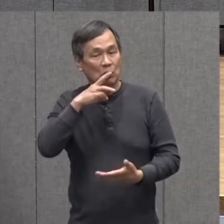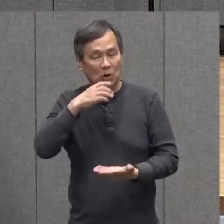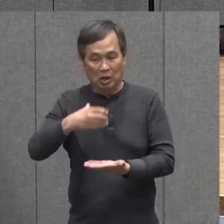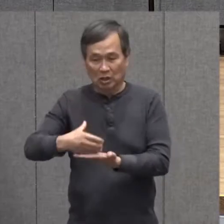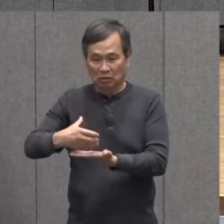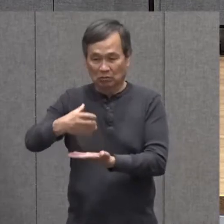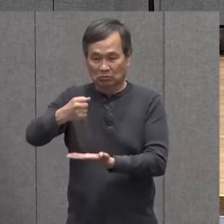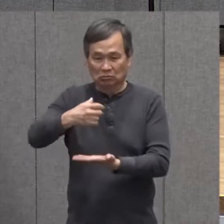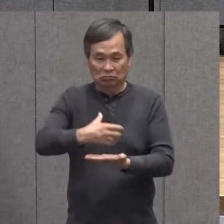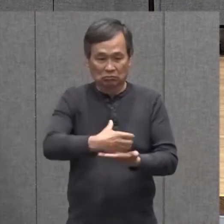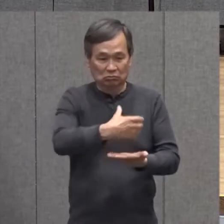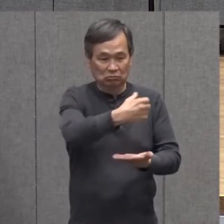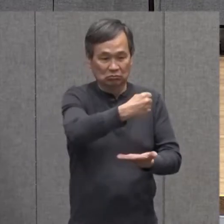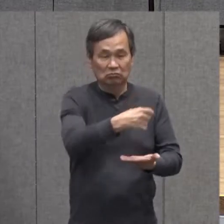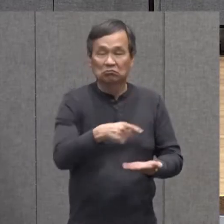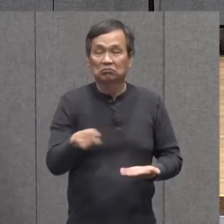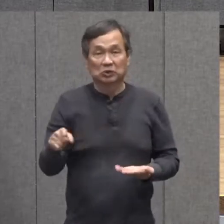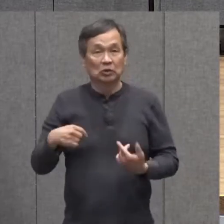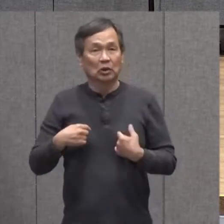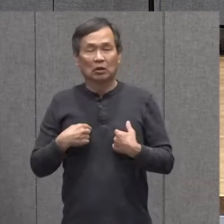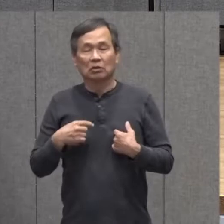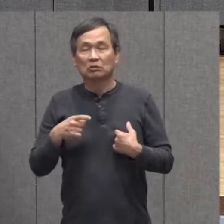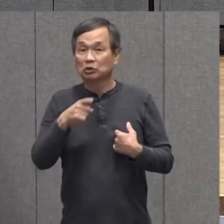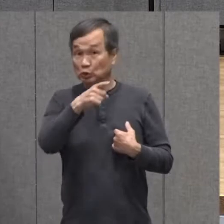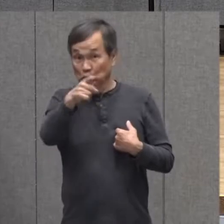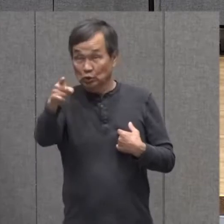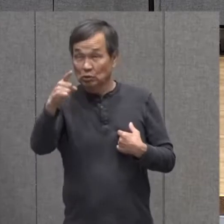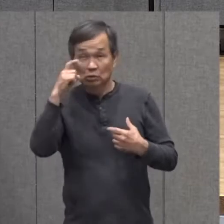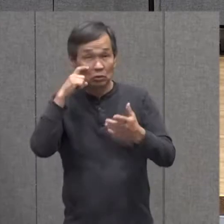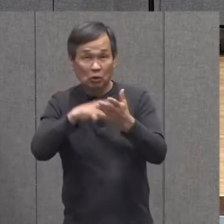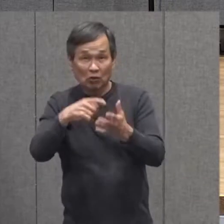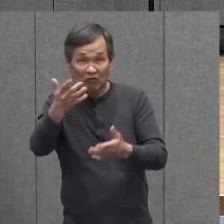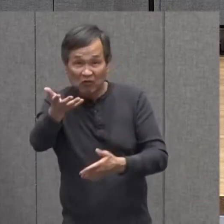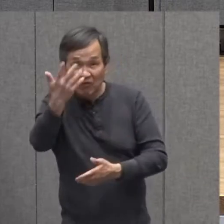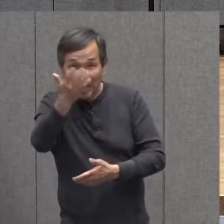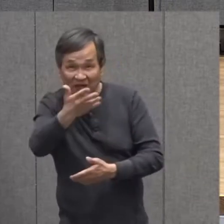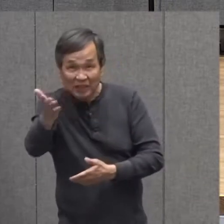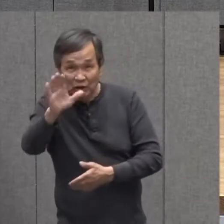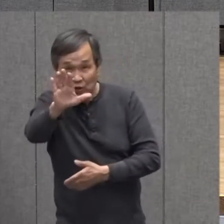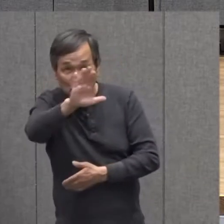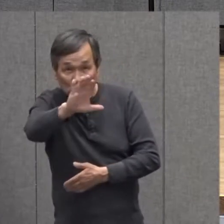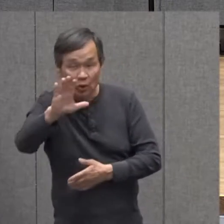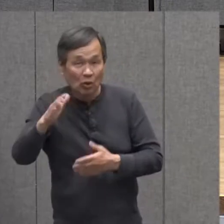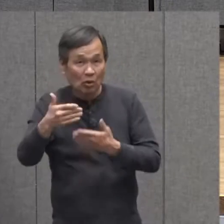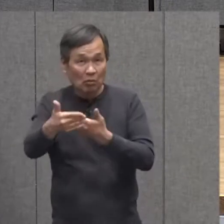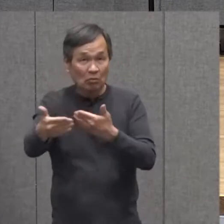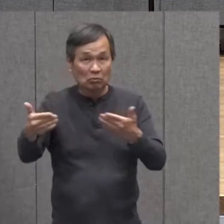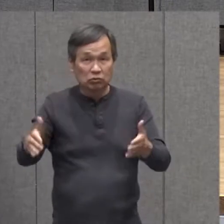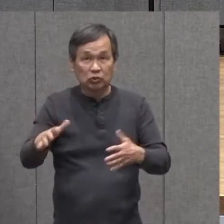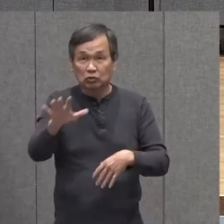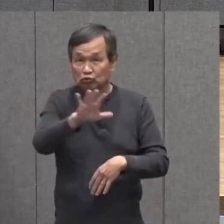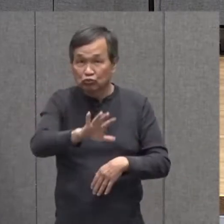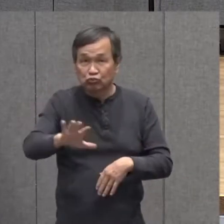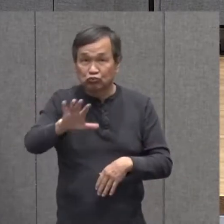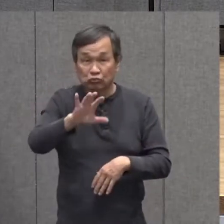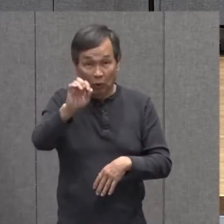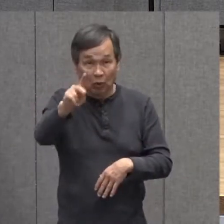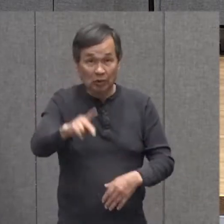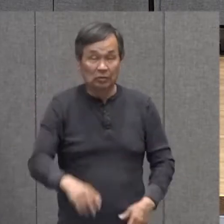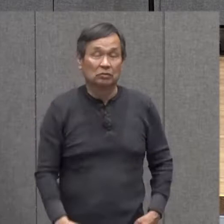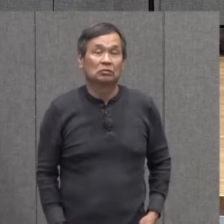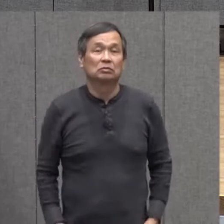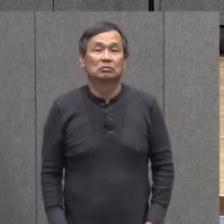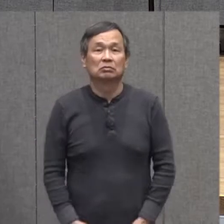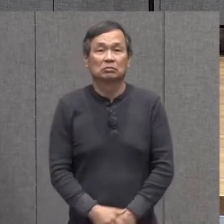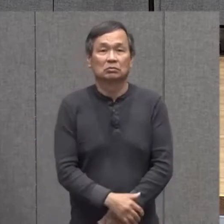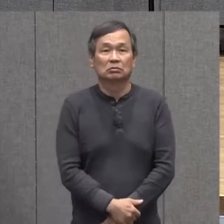estás sentado, quiero que busques ahí donde estás sentado, en el cuarto, en la sala, en tu cuarto. Quiero que hables y digas las palabras en